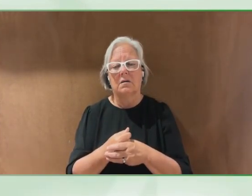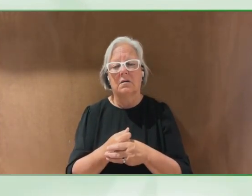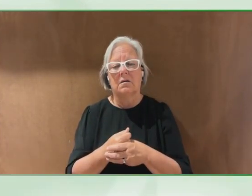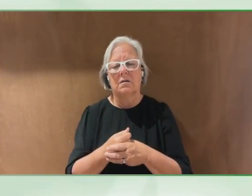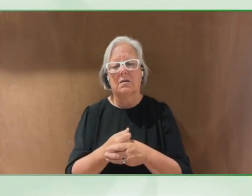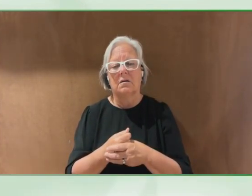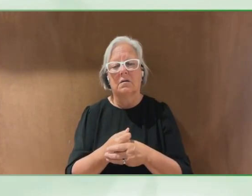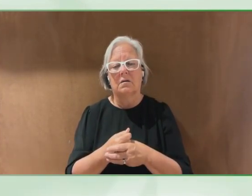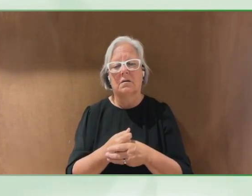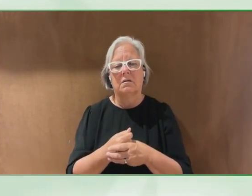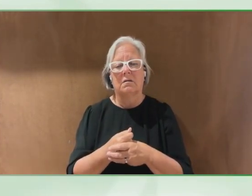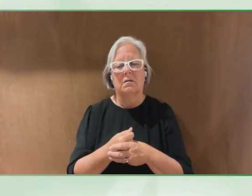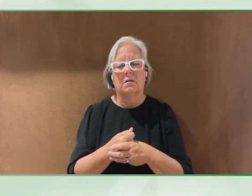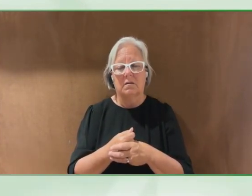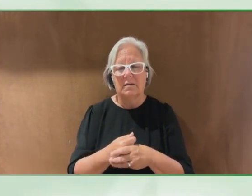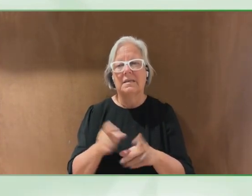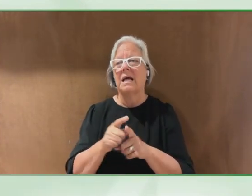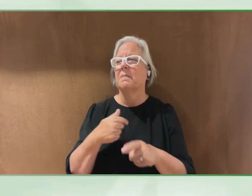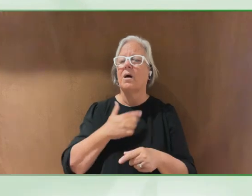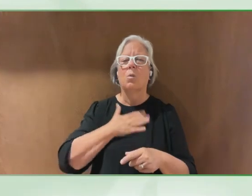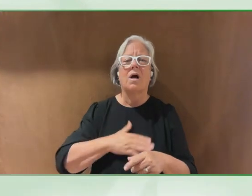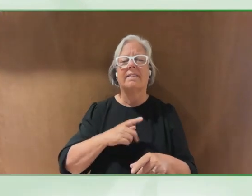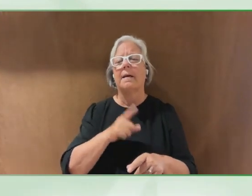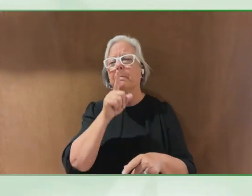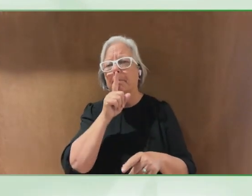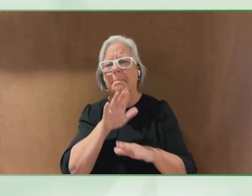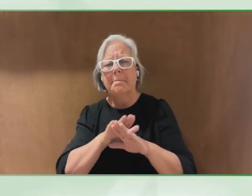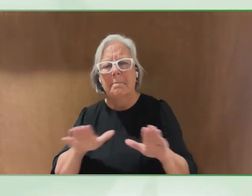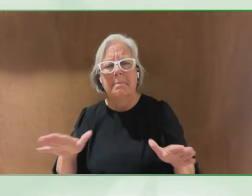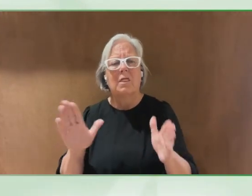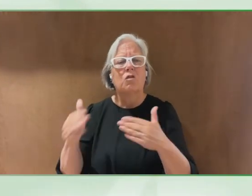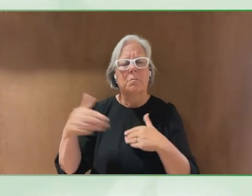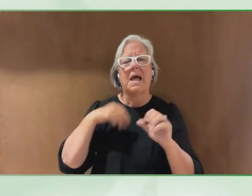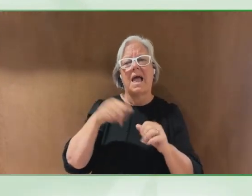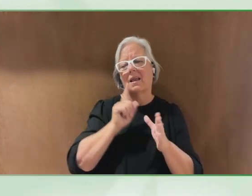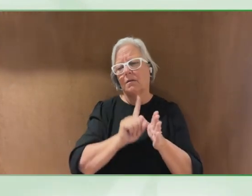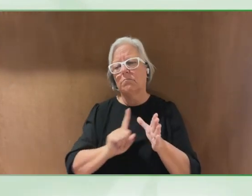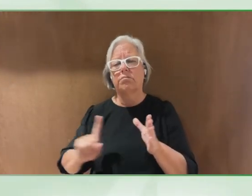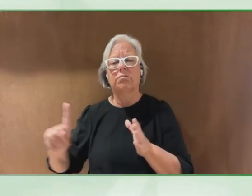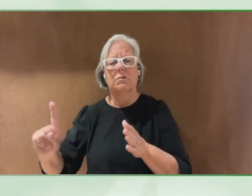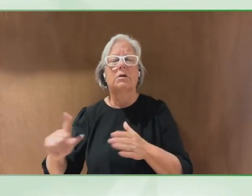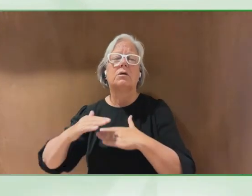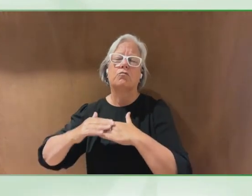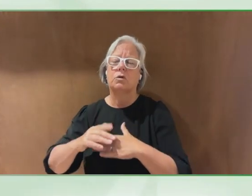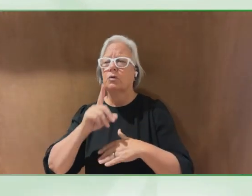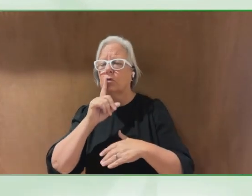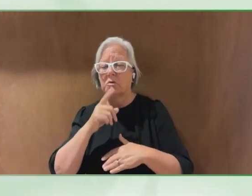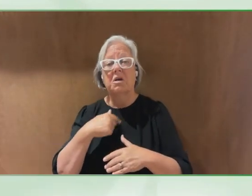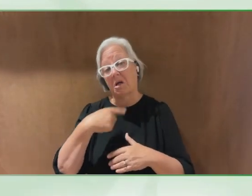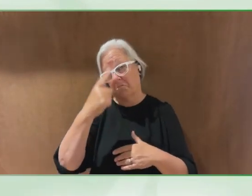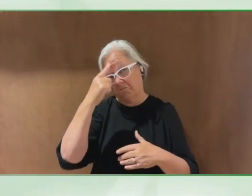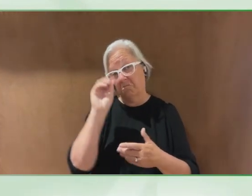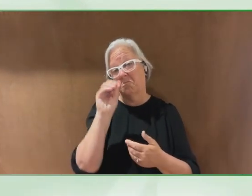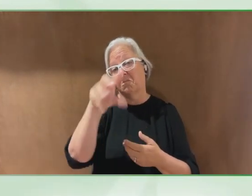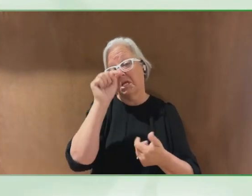like I needed to de-stress or felt overwhelmed at any point. And these are just some of the ideas that I think could be beneficial in the future for